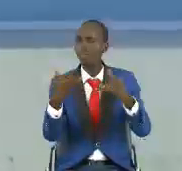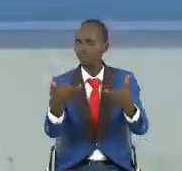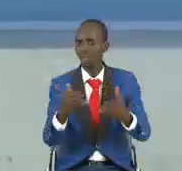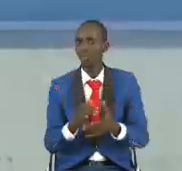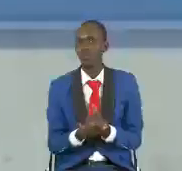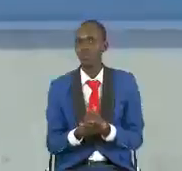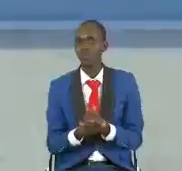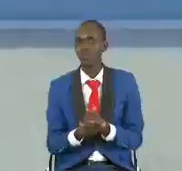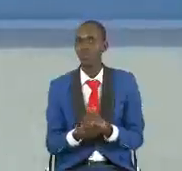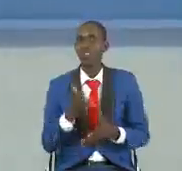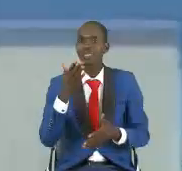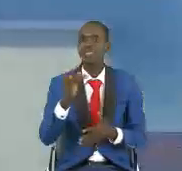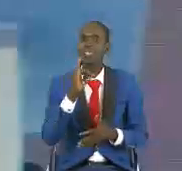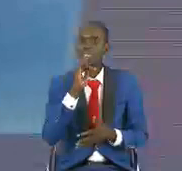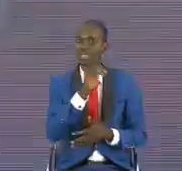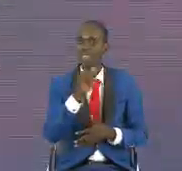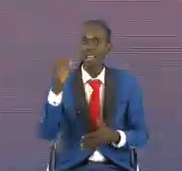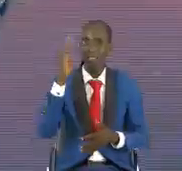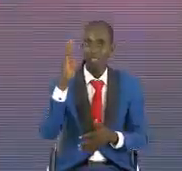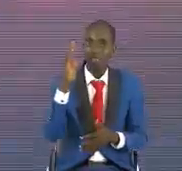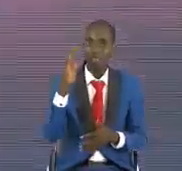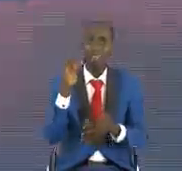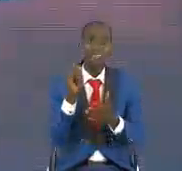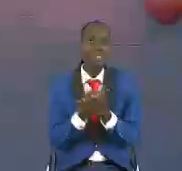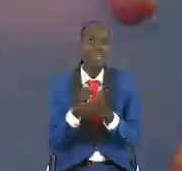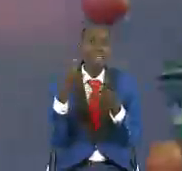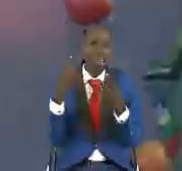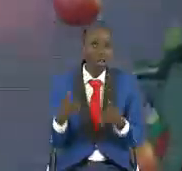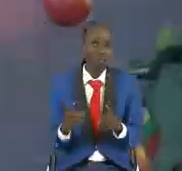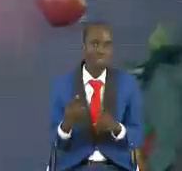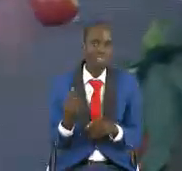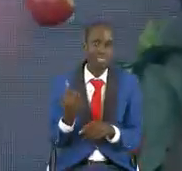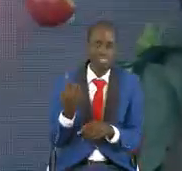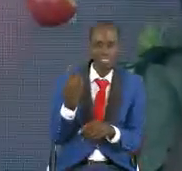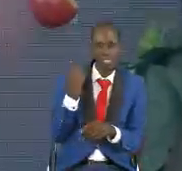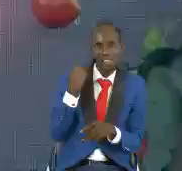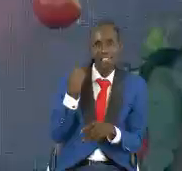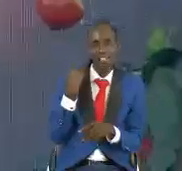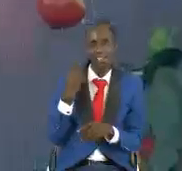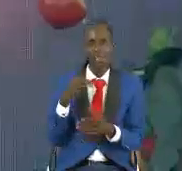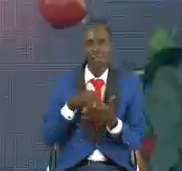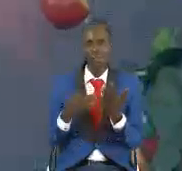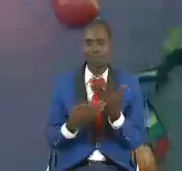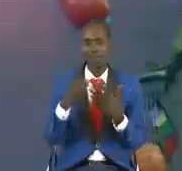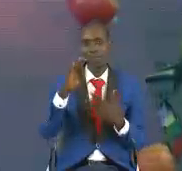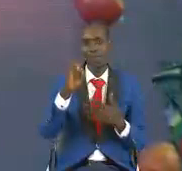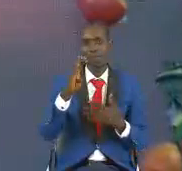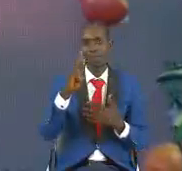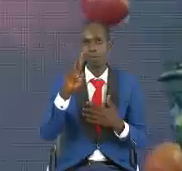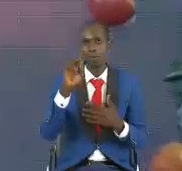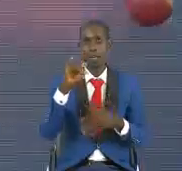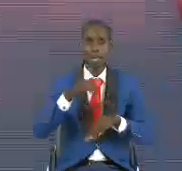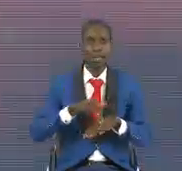a testimony that happened this last February in Taraba, Taraba State.